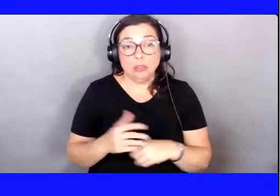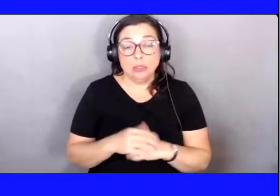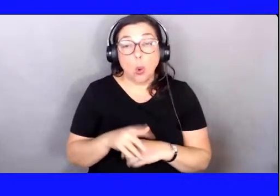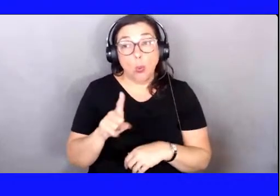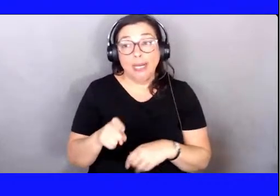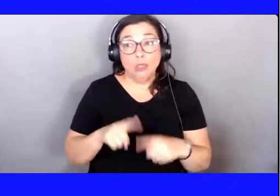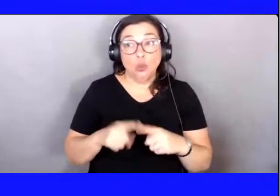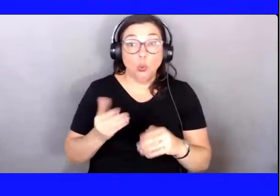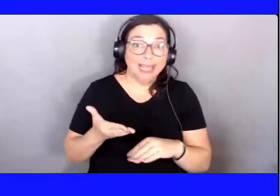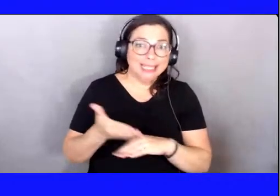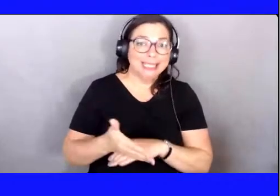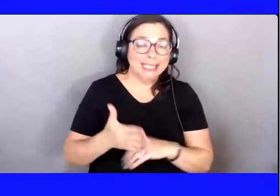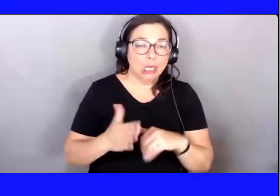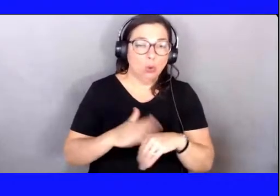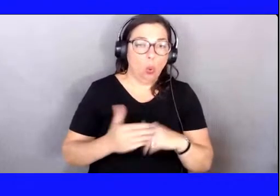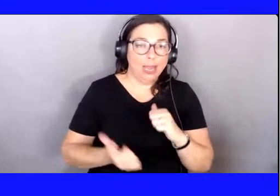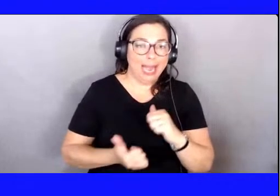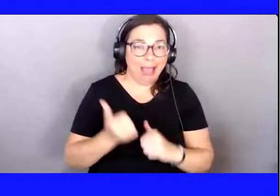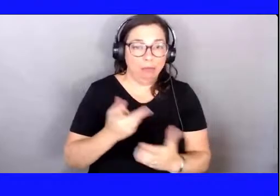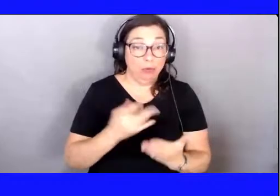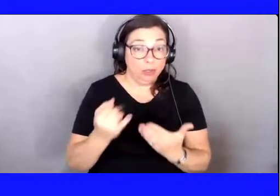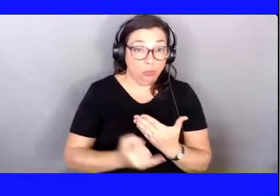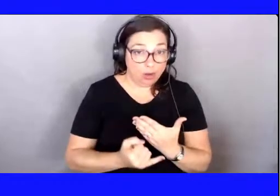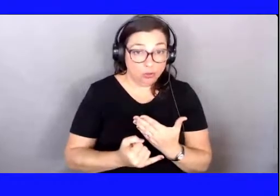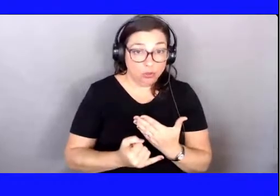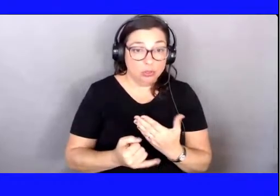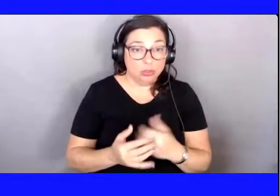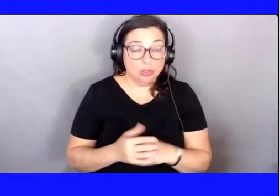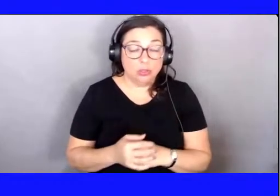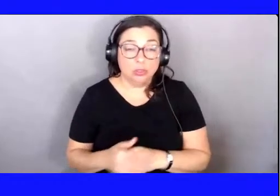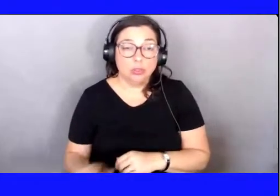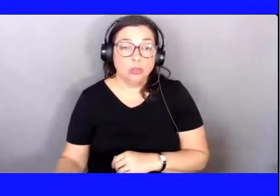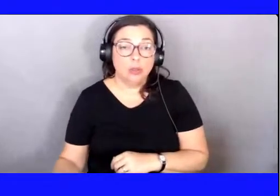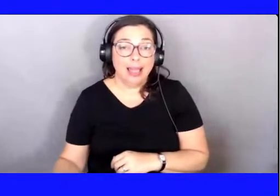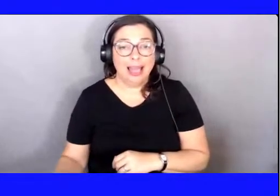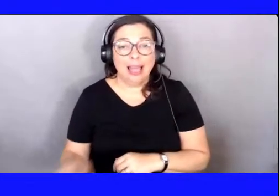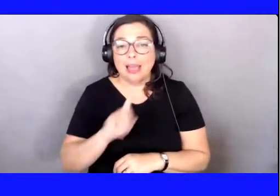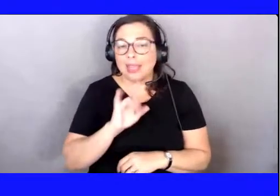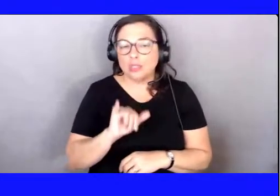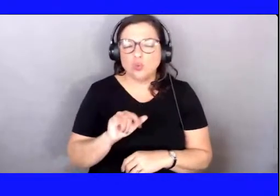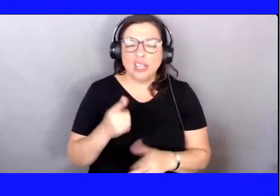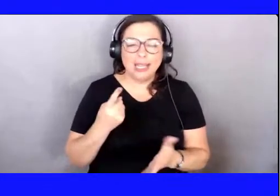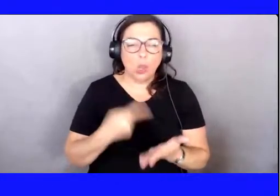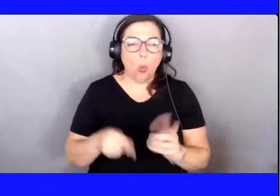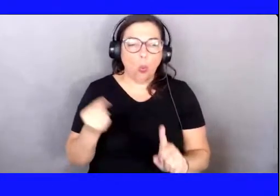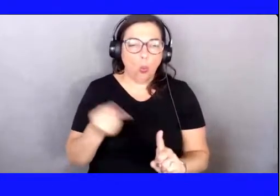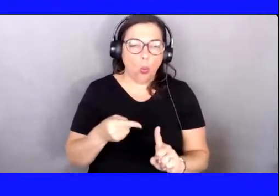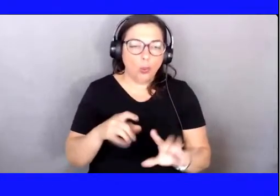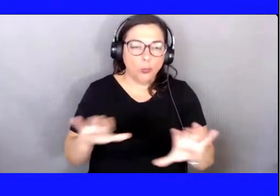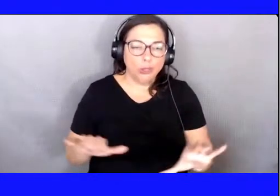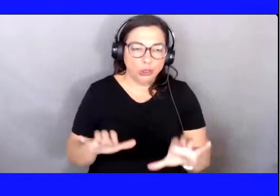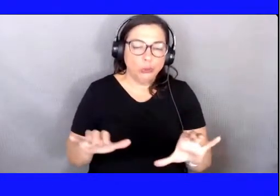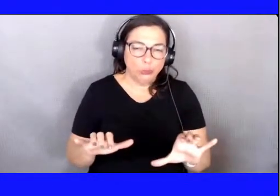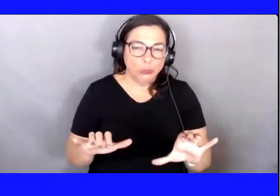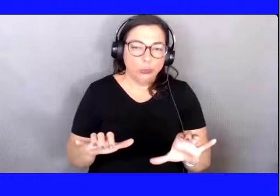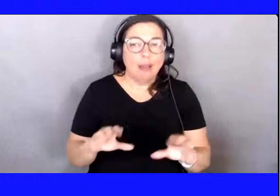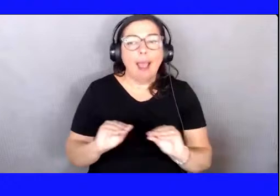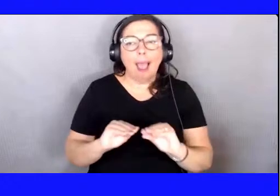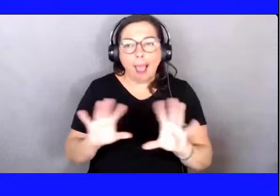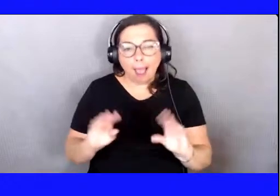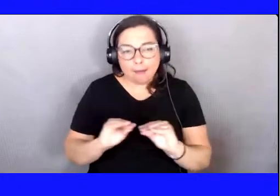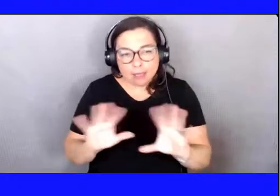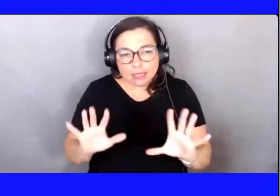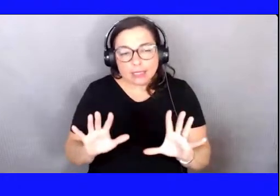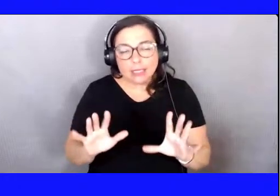That's both Type A and LNS, really in the fiber of what we do. Obviously, as we WBE, be pretty absurd